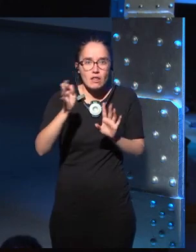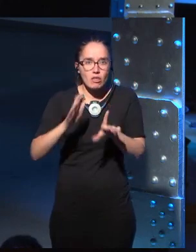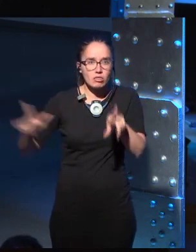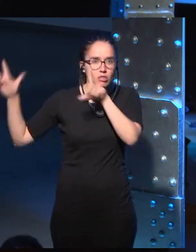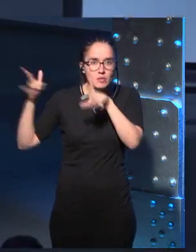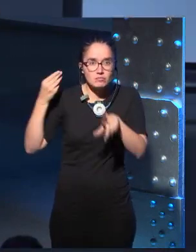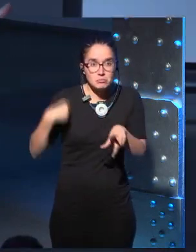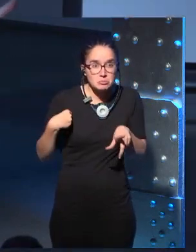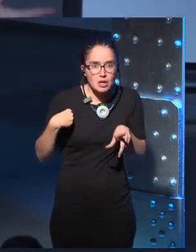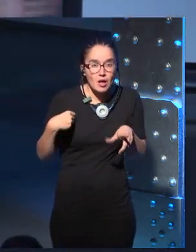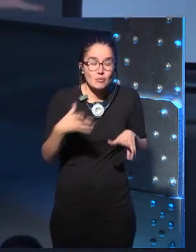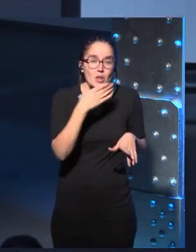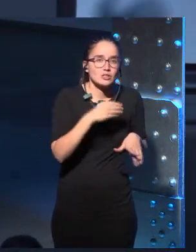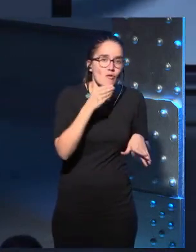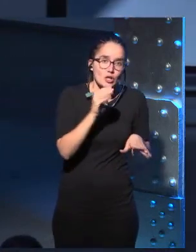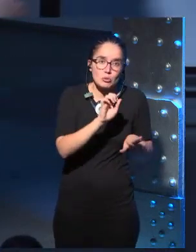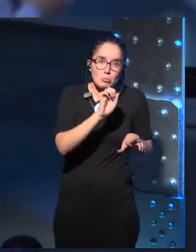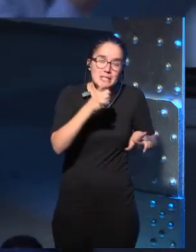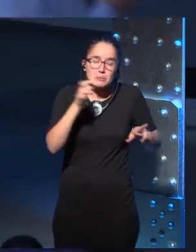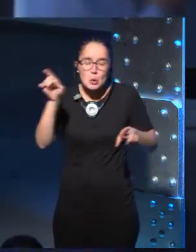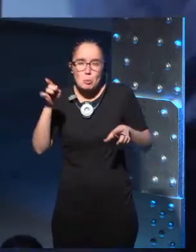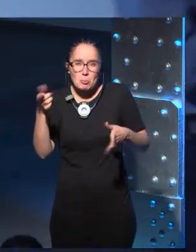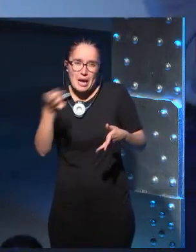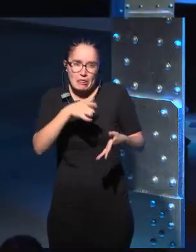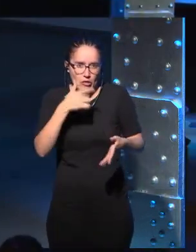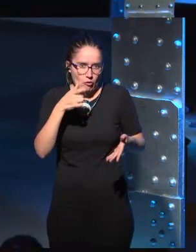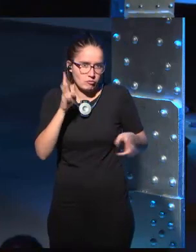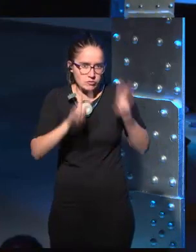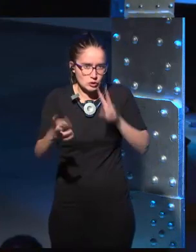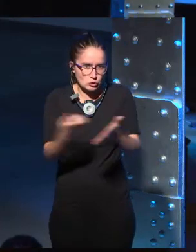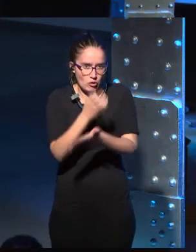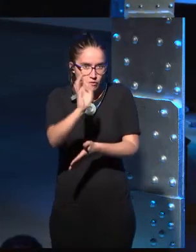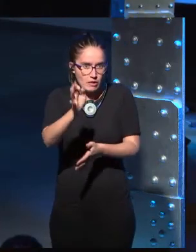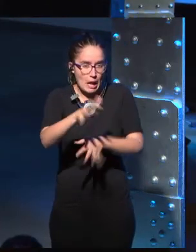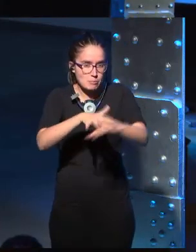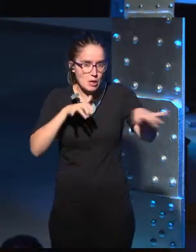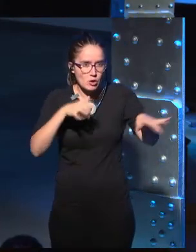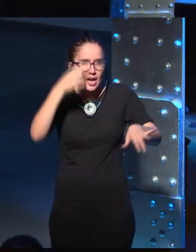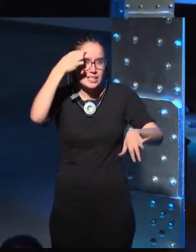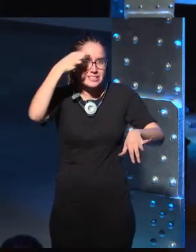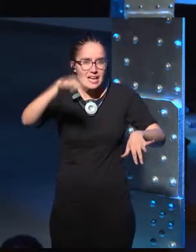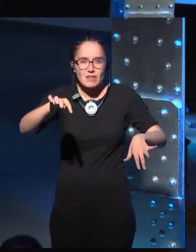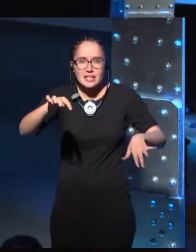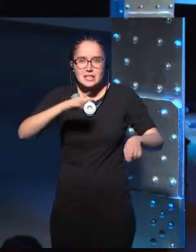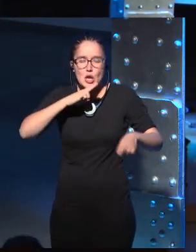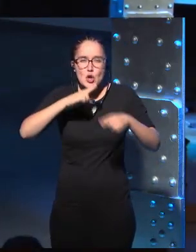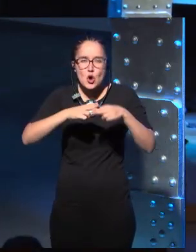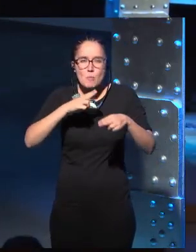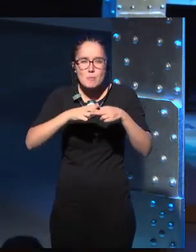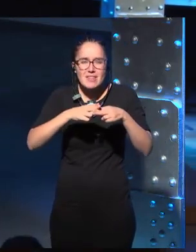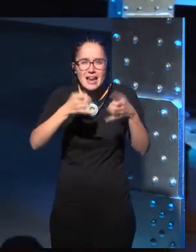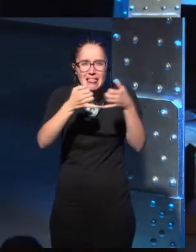but we've all seen this. I'm sure most of you know the name of the white streak that you can see in the sky. What's it